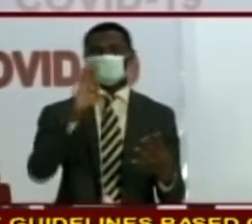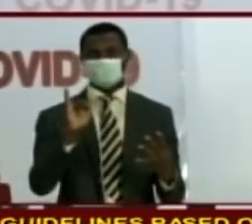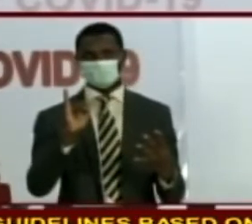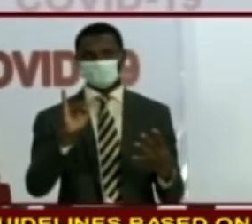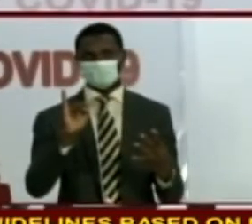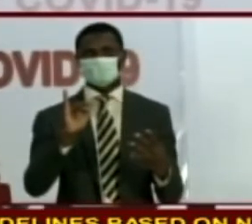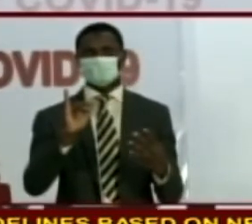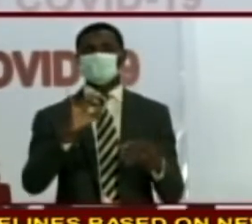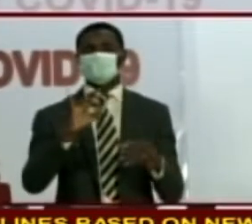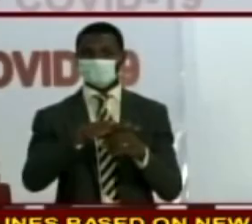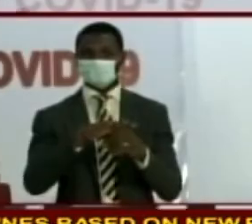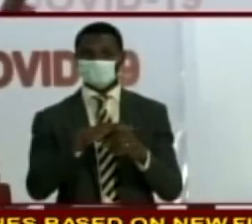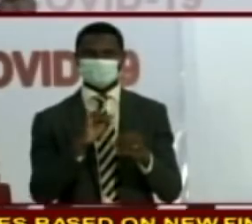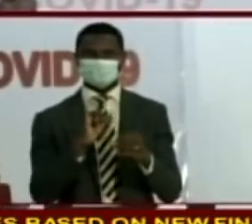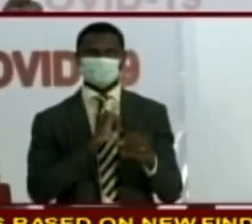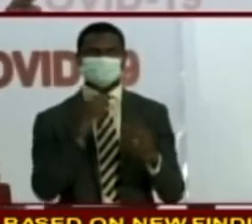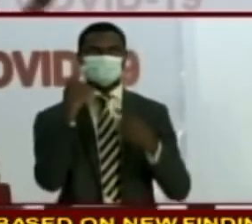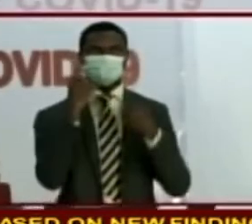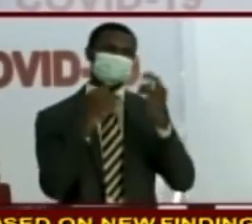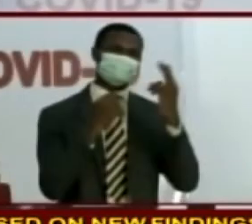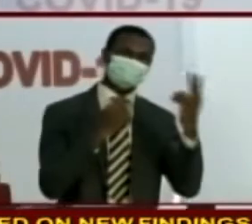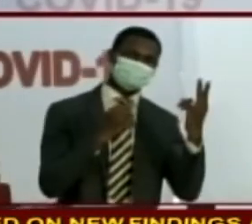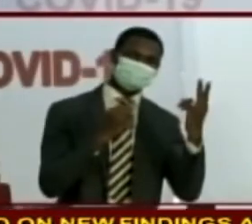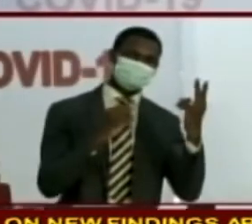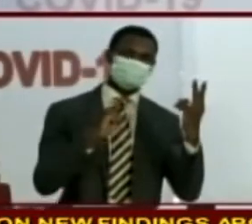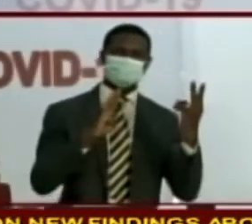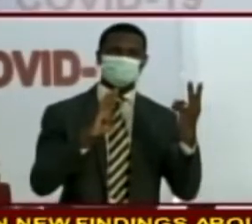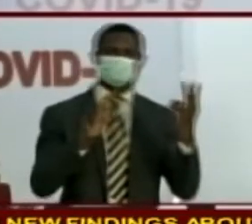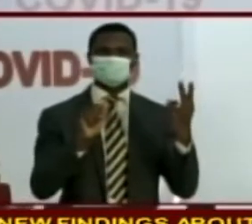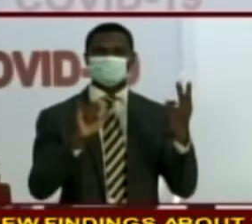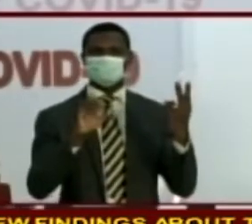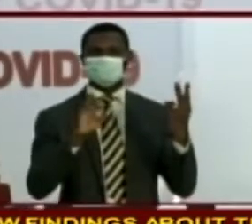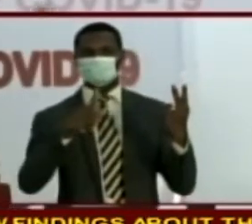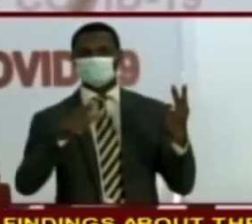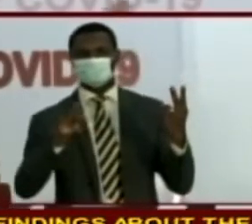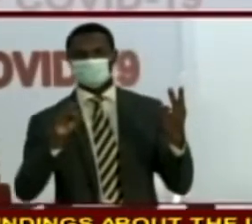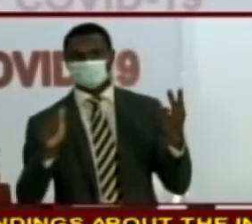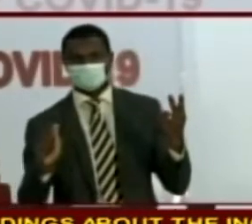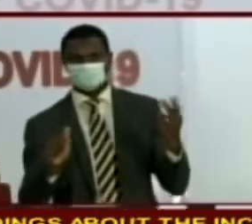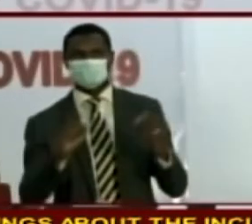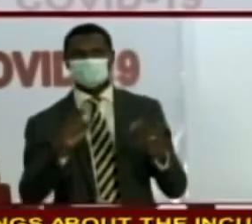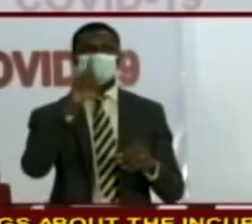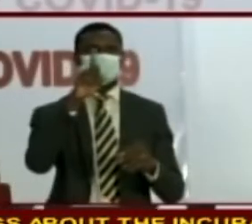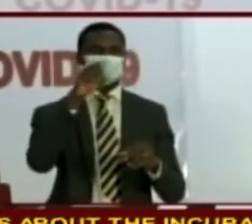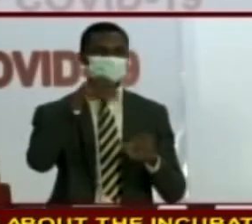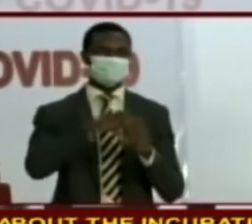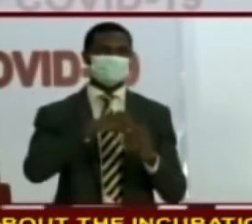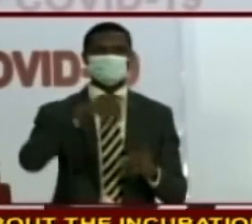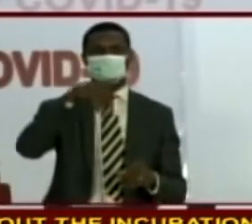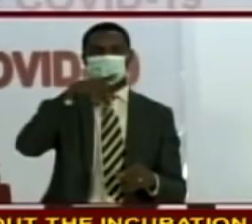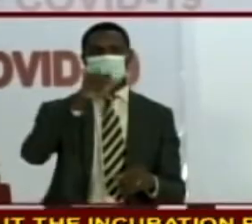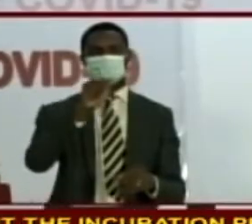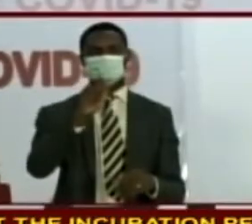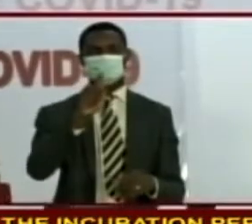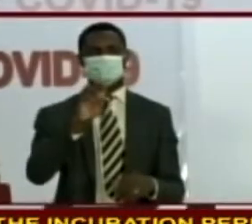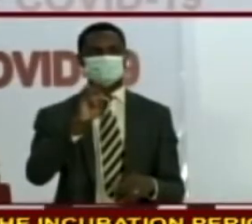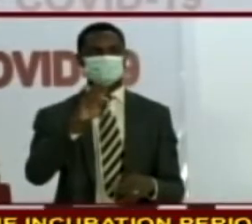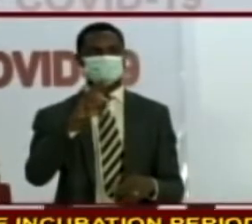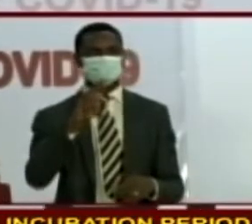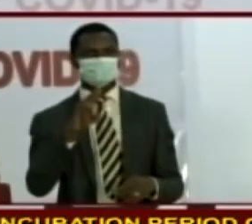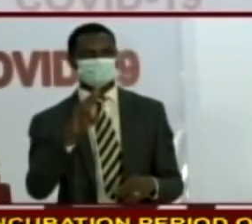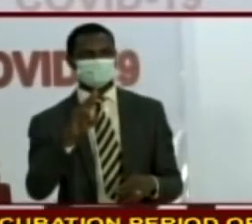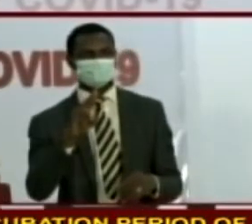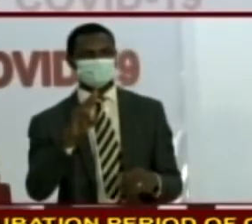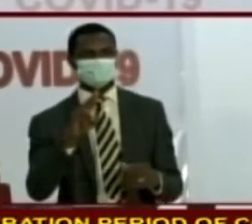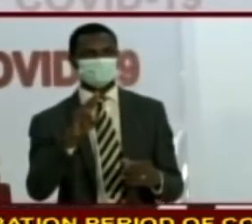in Bayelsa, senatorial by-elections, 1 in Plateau as a result of the death of the senator in